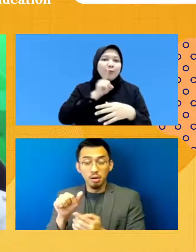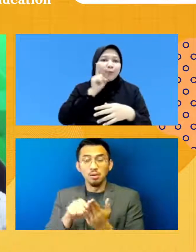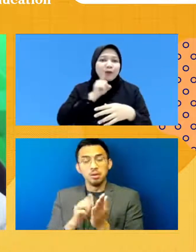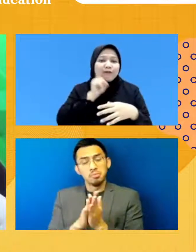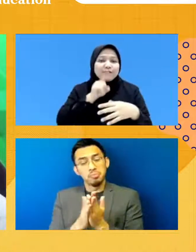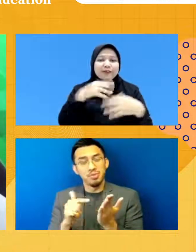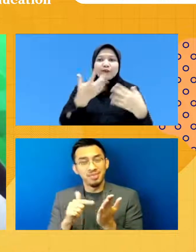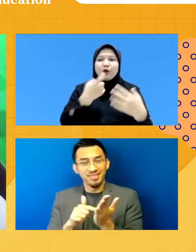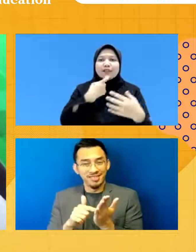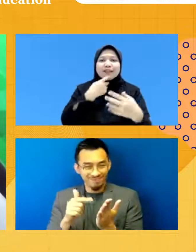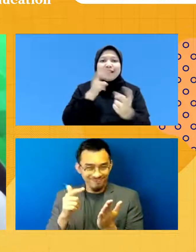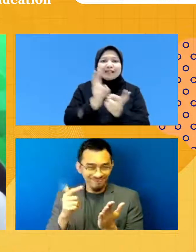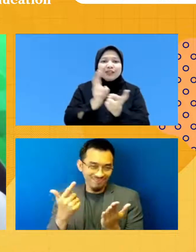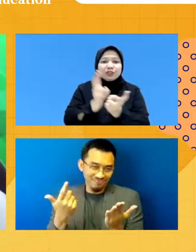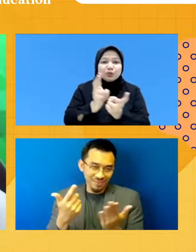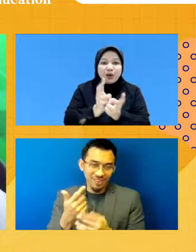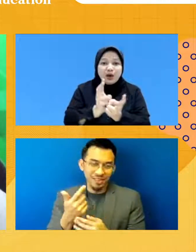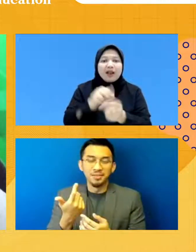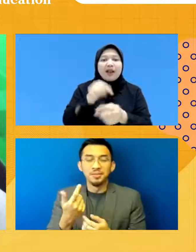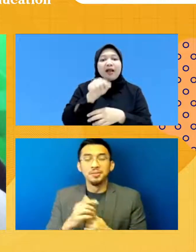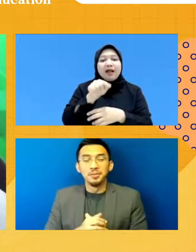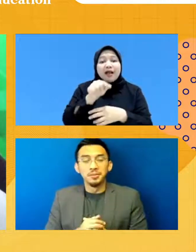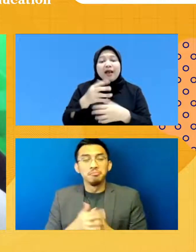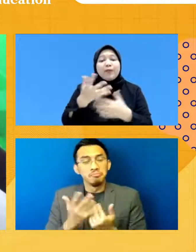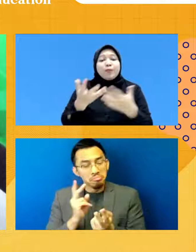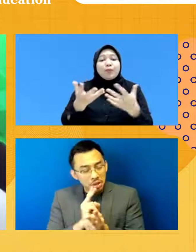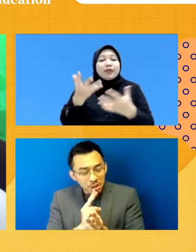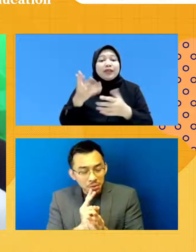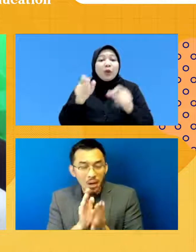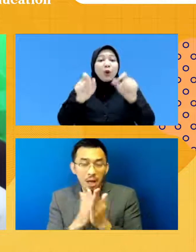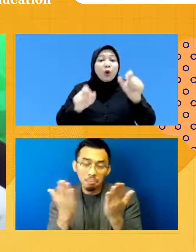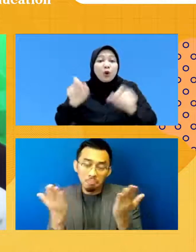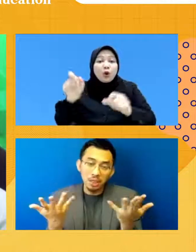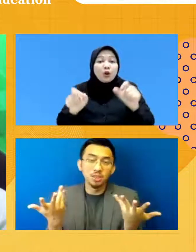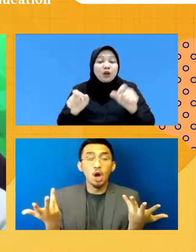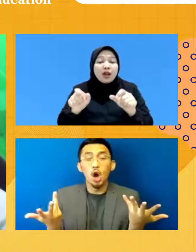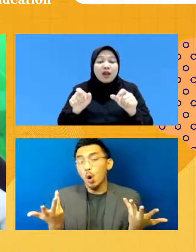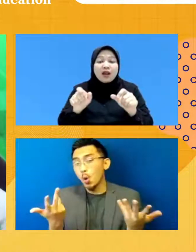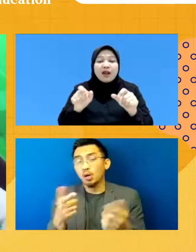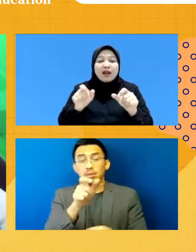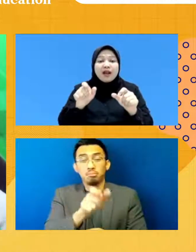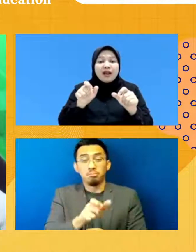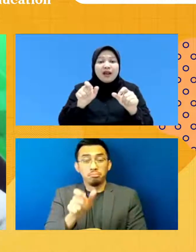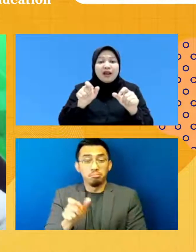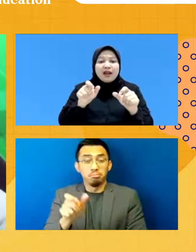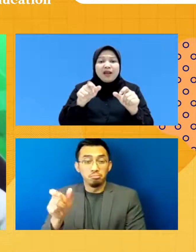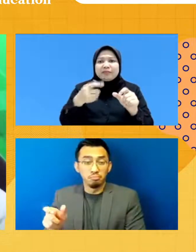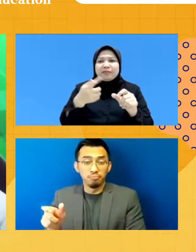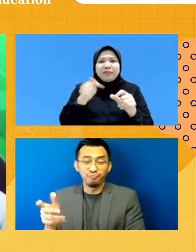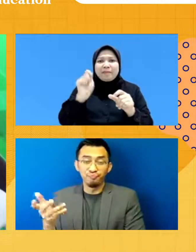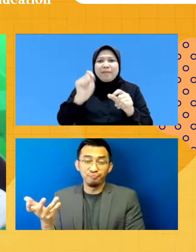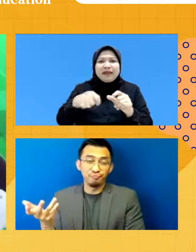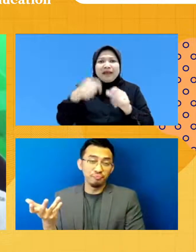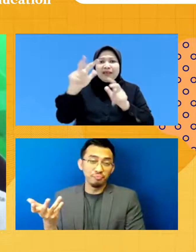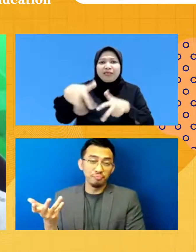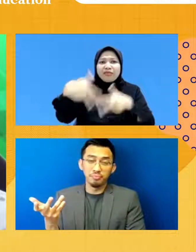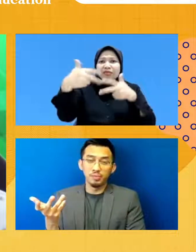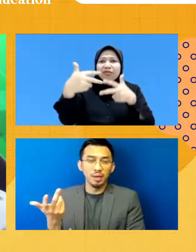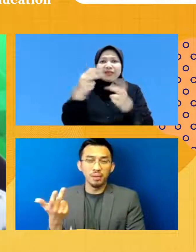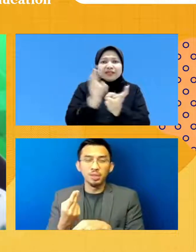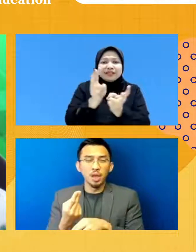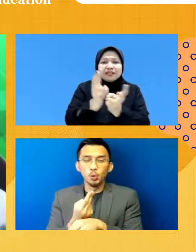has moved to another level where the people are using like the campsites and the cam shows controlled remotely, where